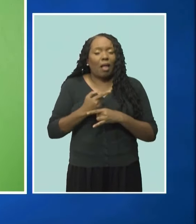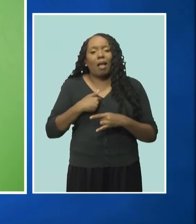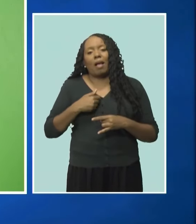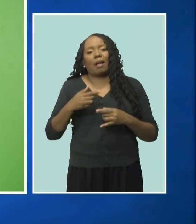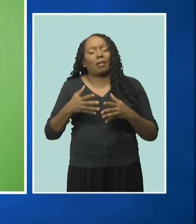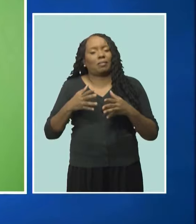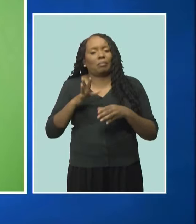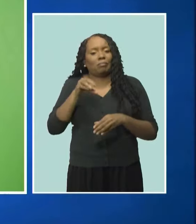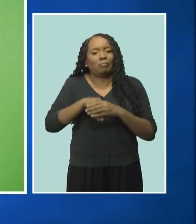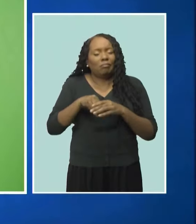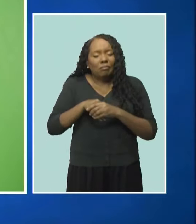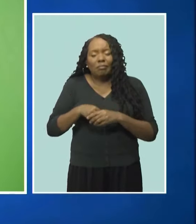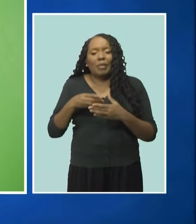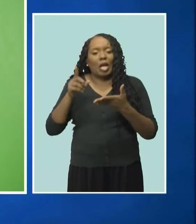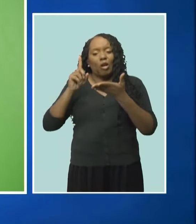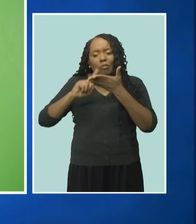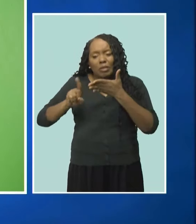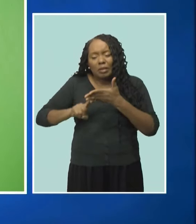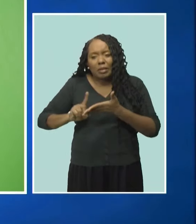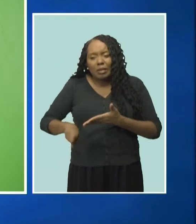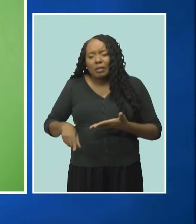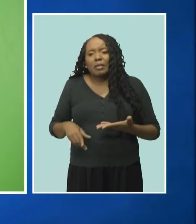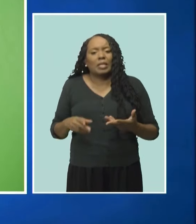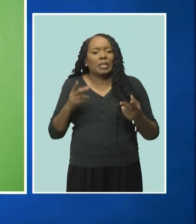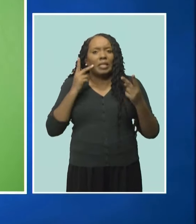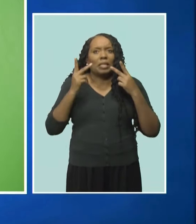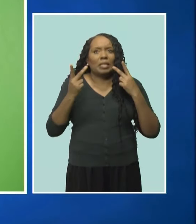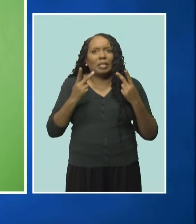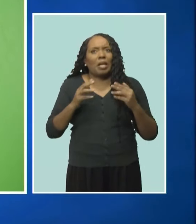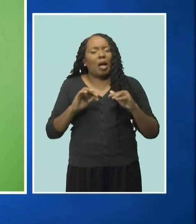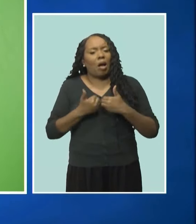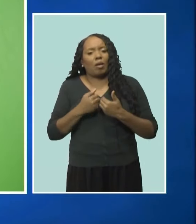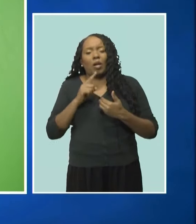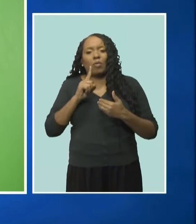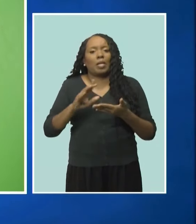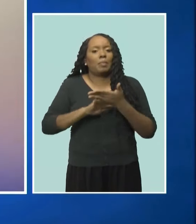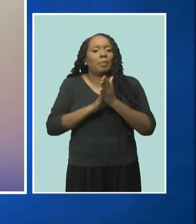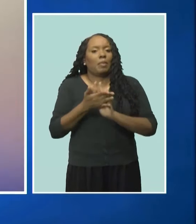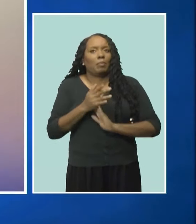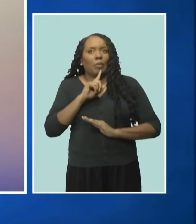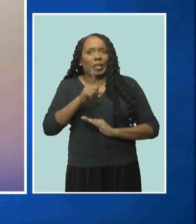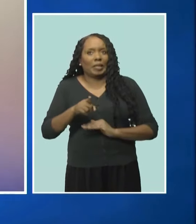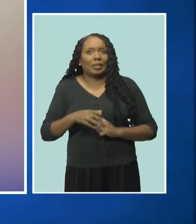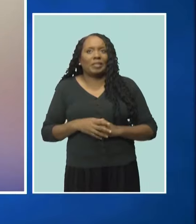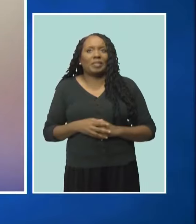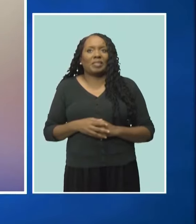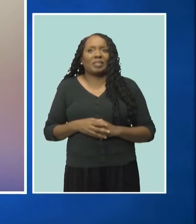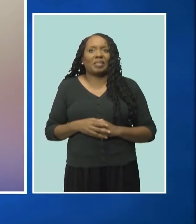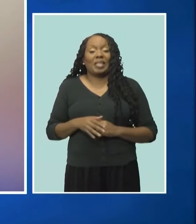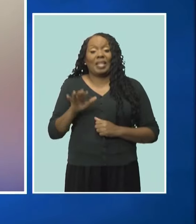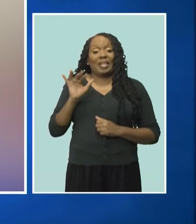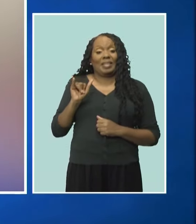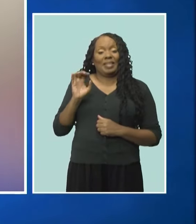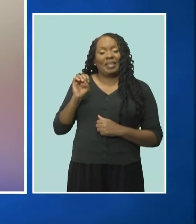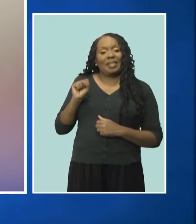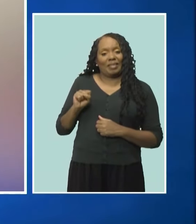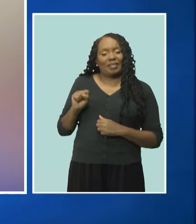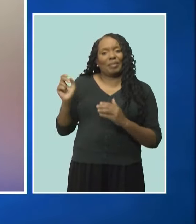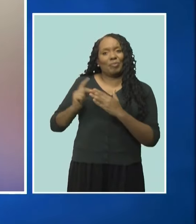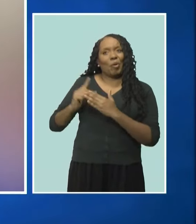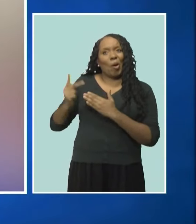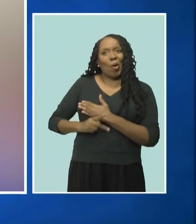and look into researching what I could do to bring this to life in Barbados. She said the youth entrepreneurship scheme